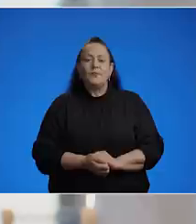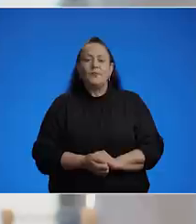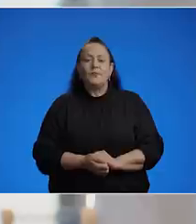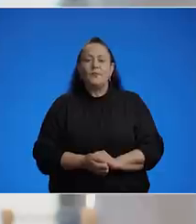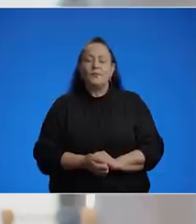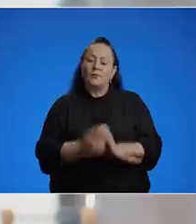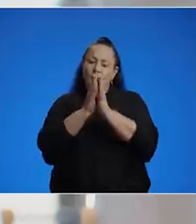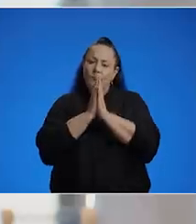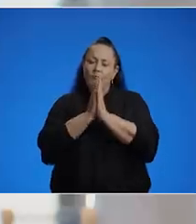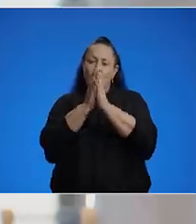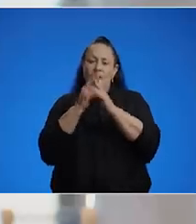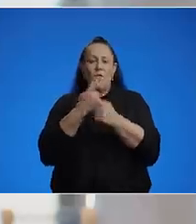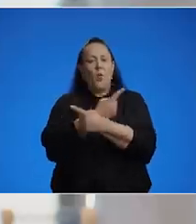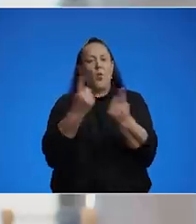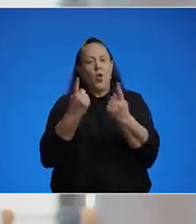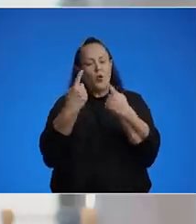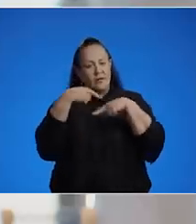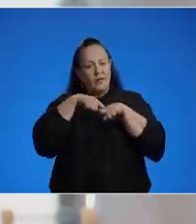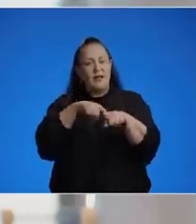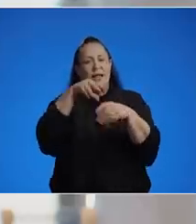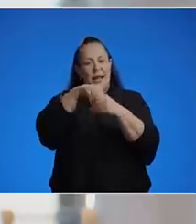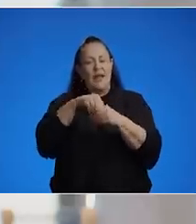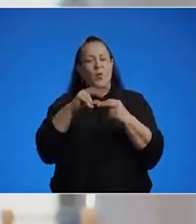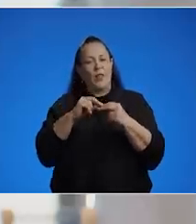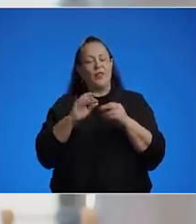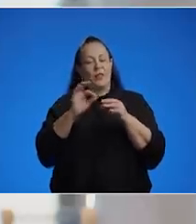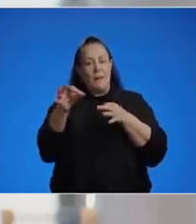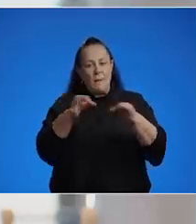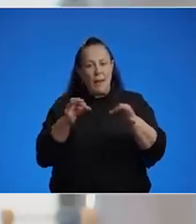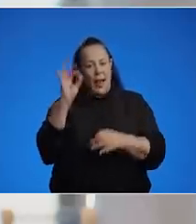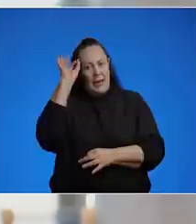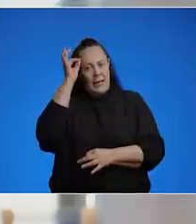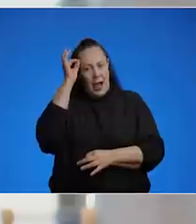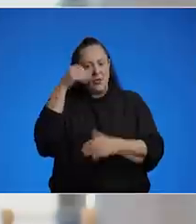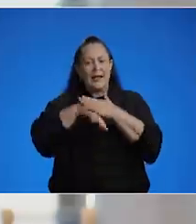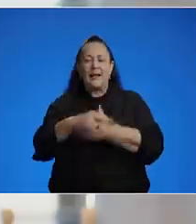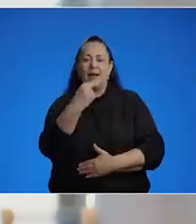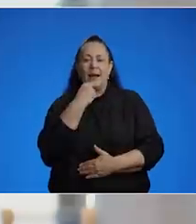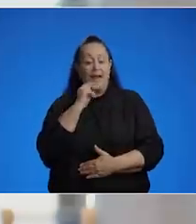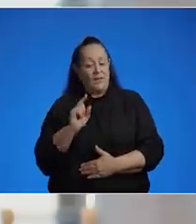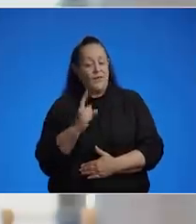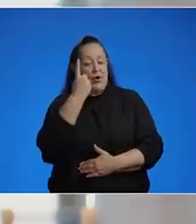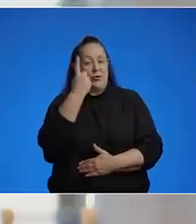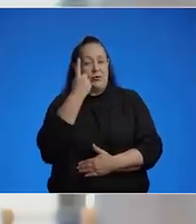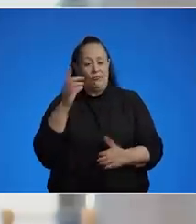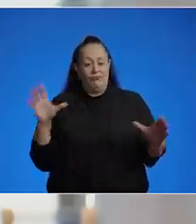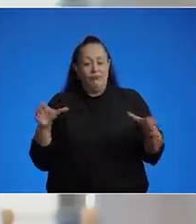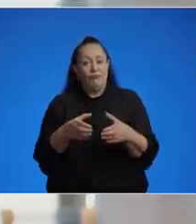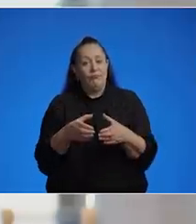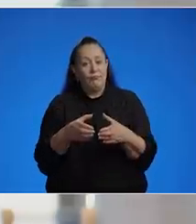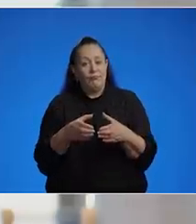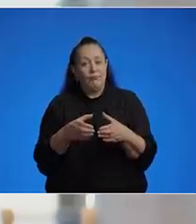For those participating in the First Assembly of the Plenary Council in Adelaide,